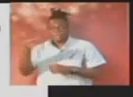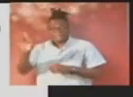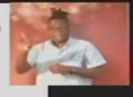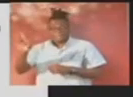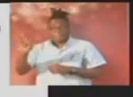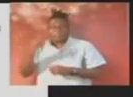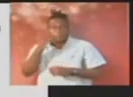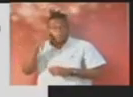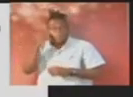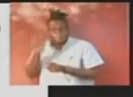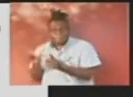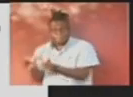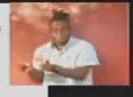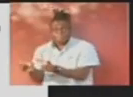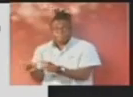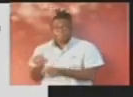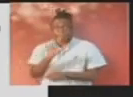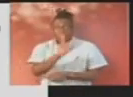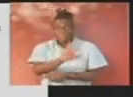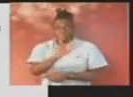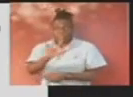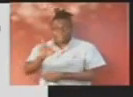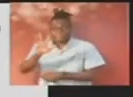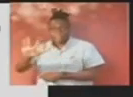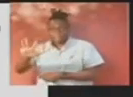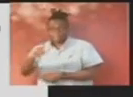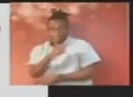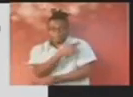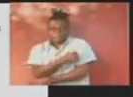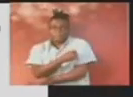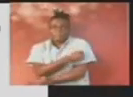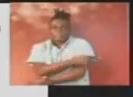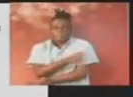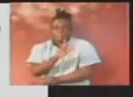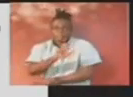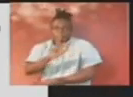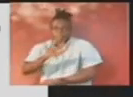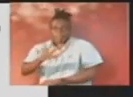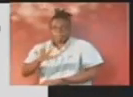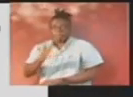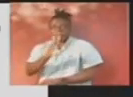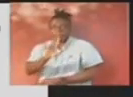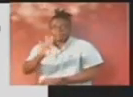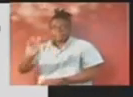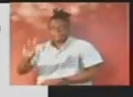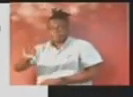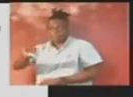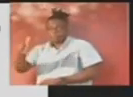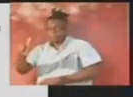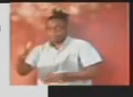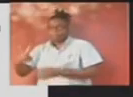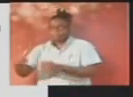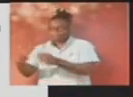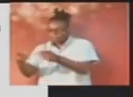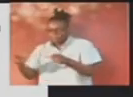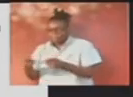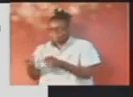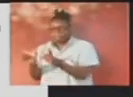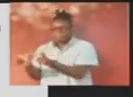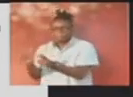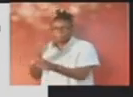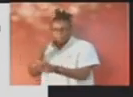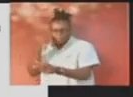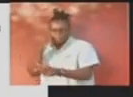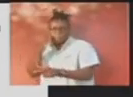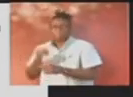335 are hospitalized, 77 are in step-down facilities, and there were 348